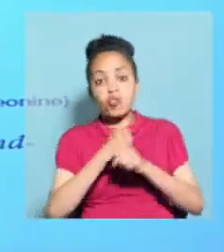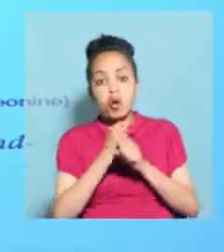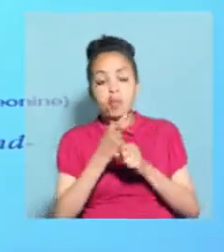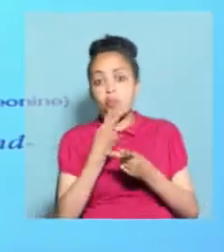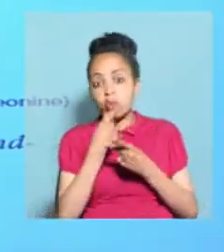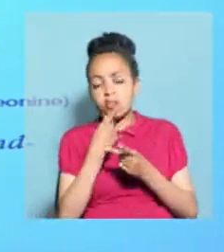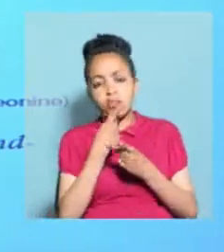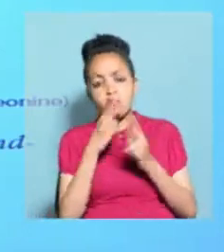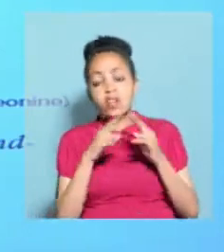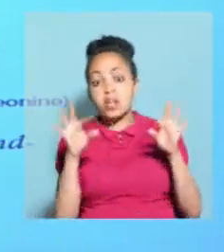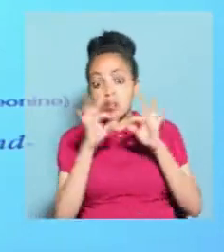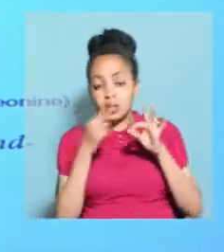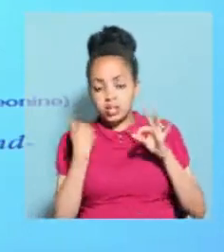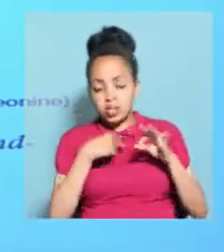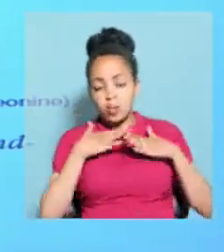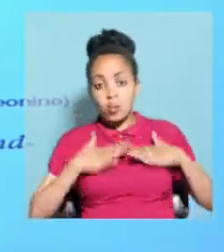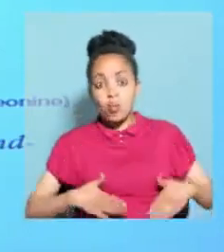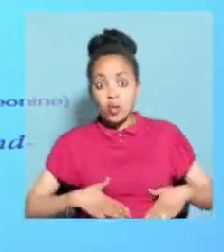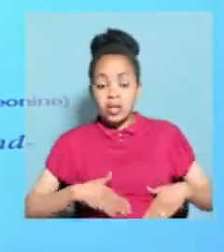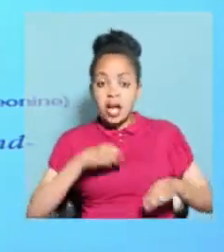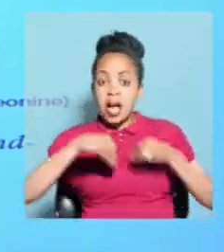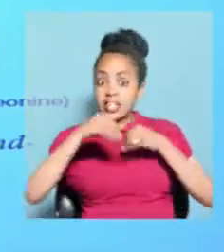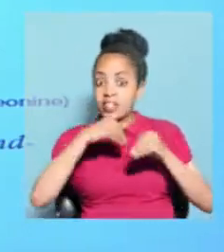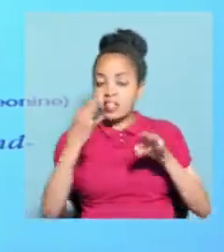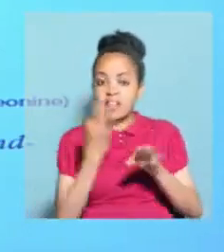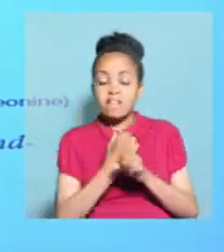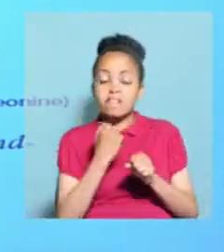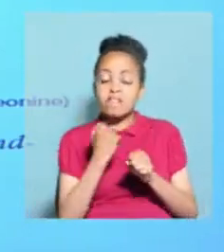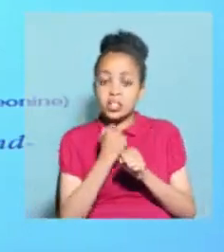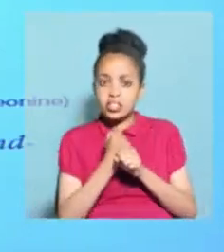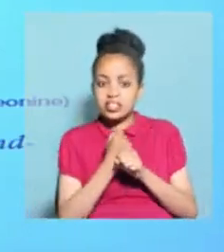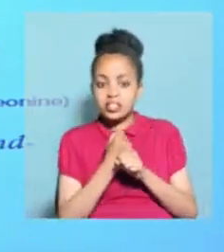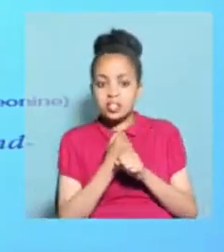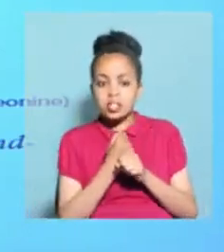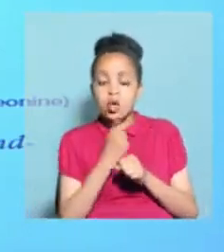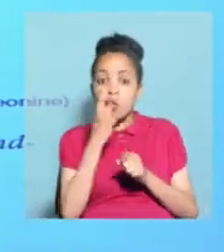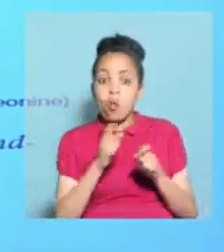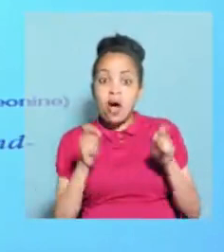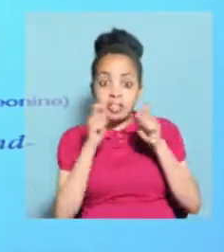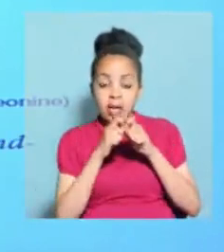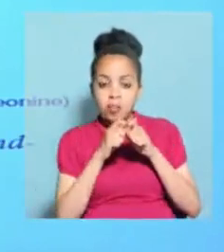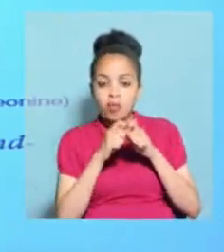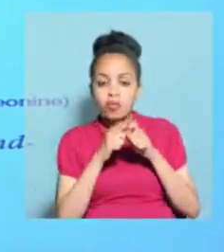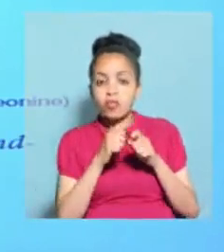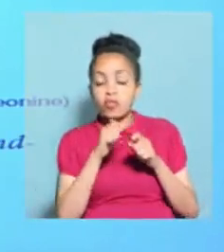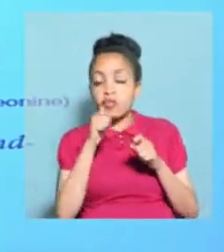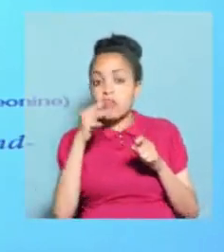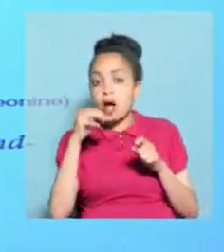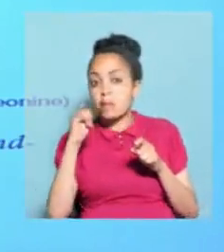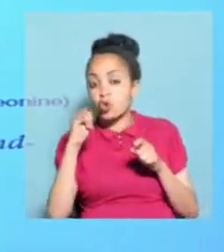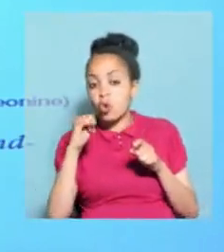protein is very important for our body activity or functioning. So here, One type of amino acid